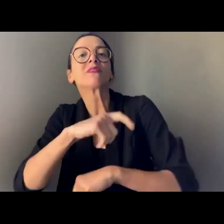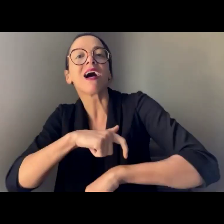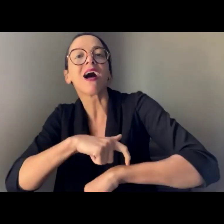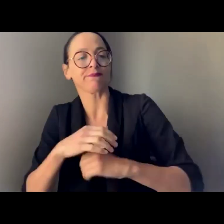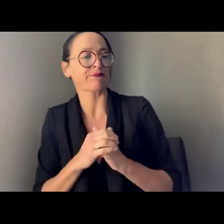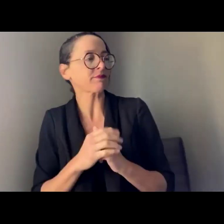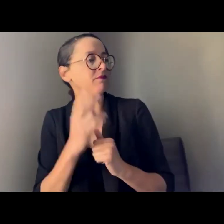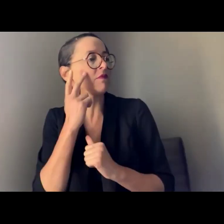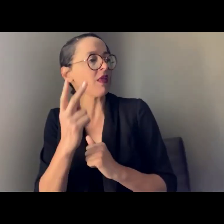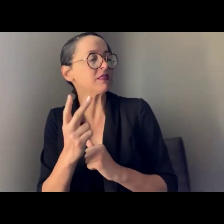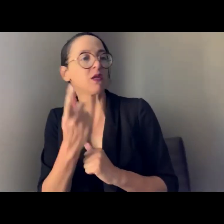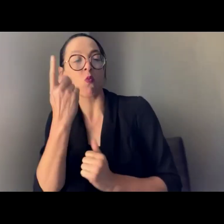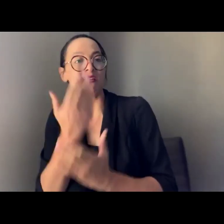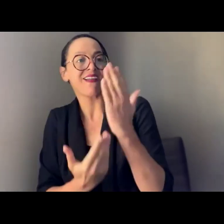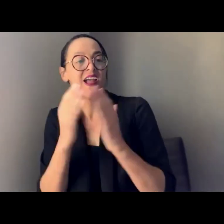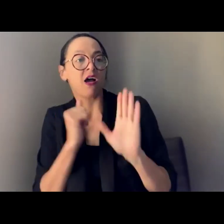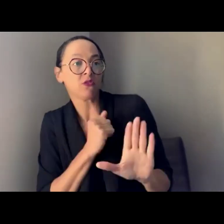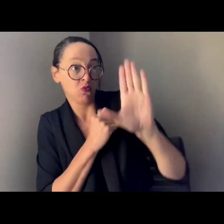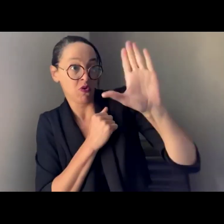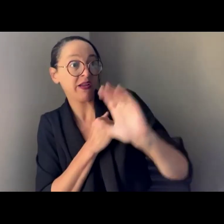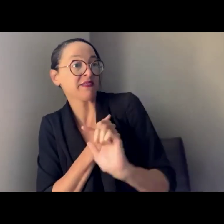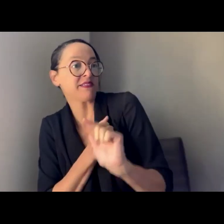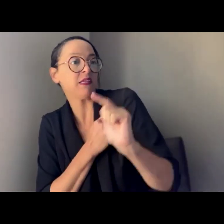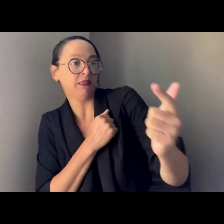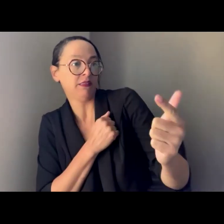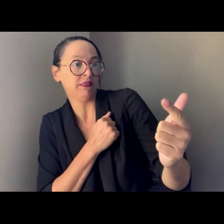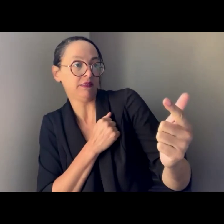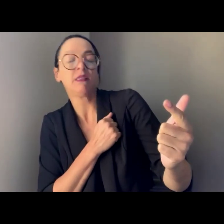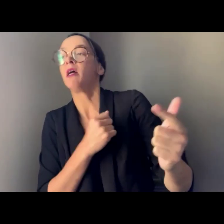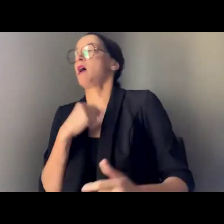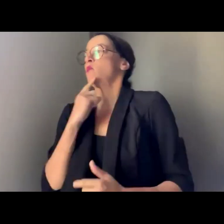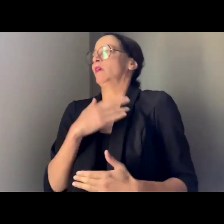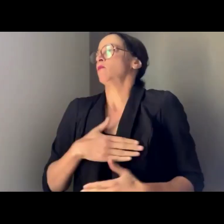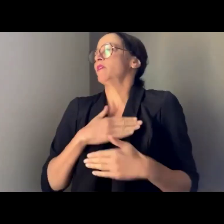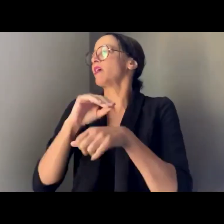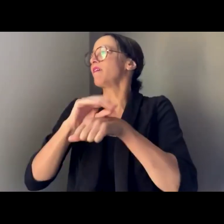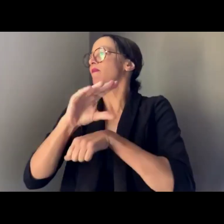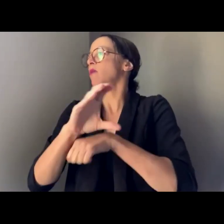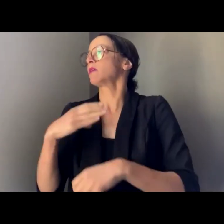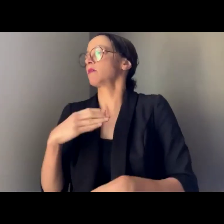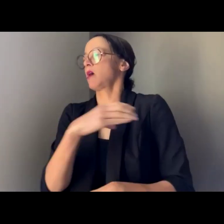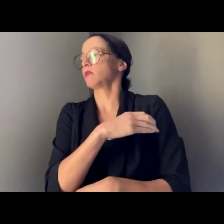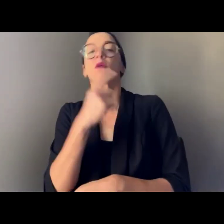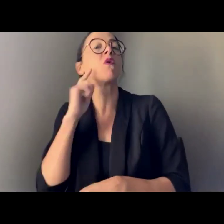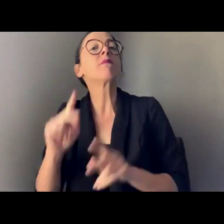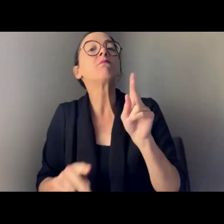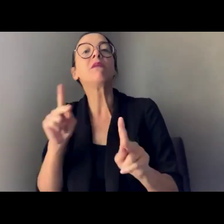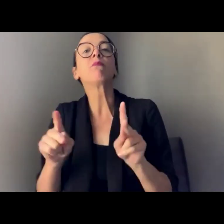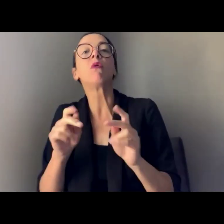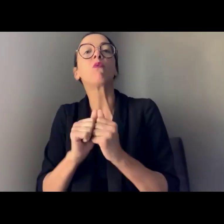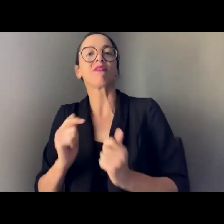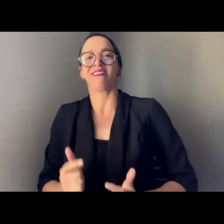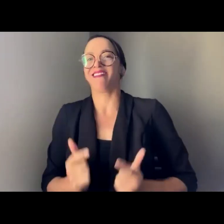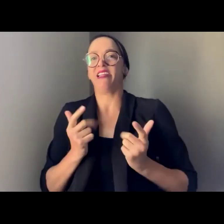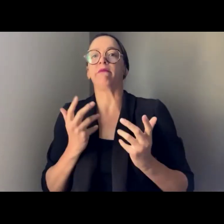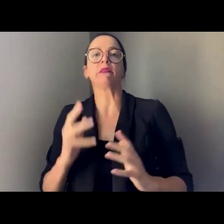Mills. I really appreciate the advisory council for people with lived experience, and especially